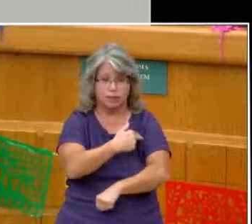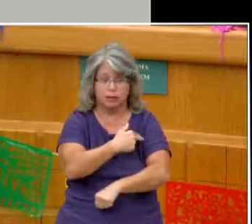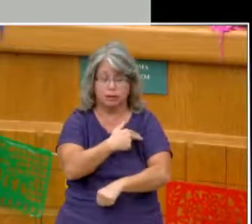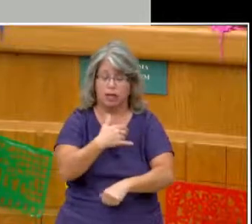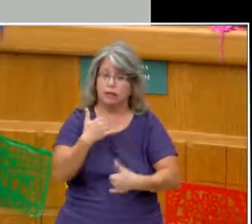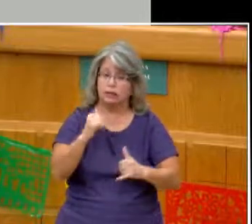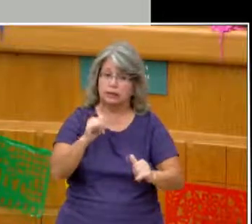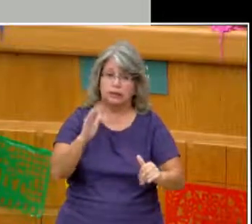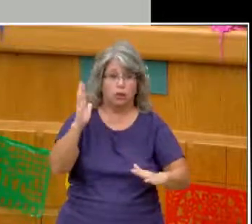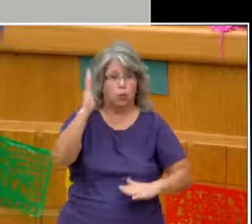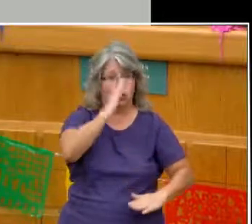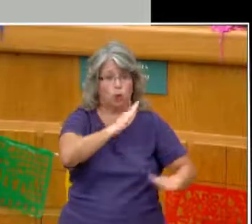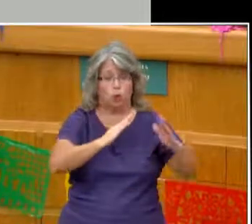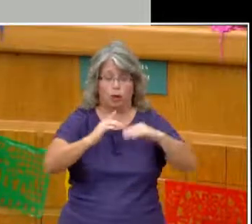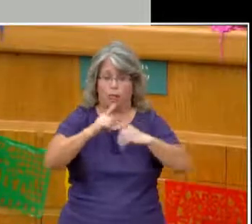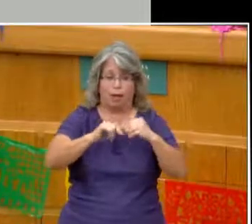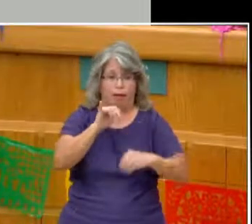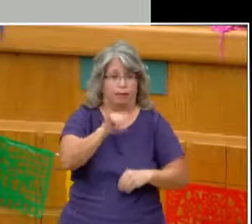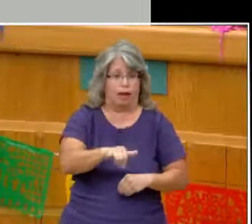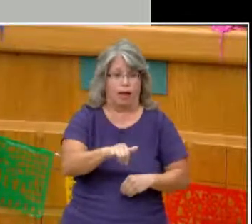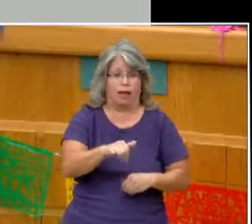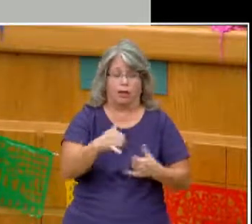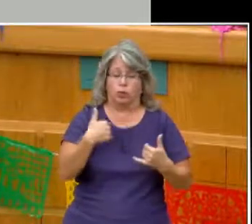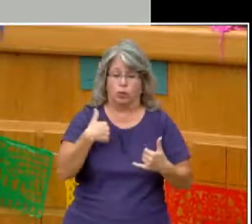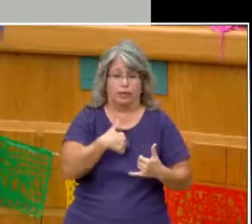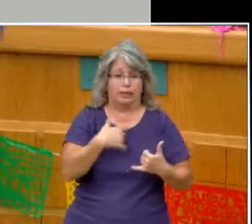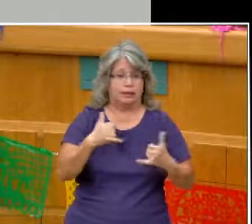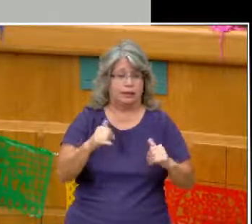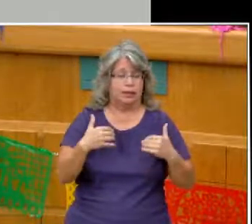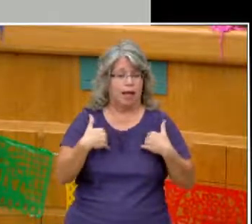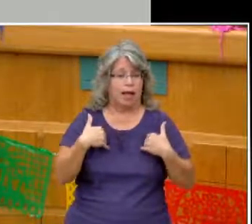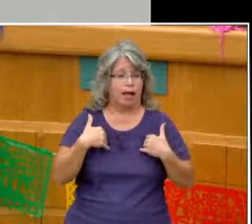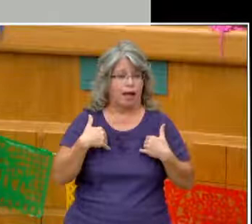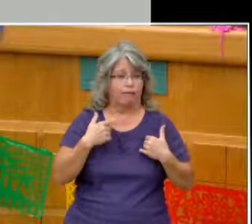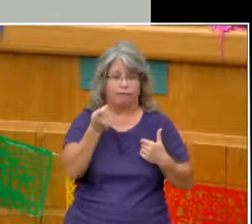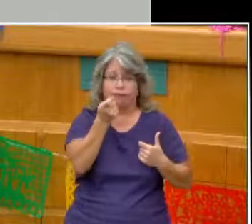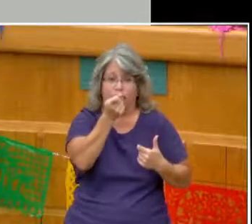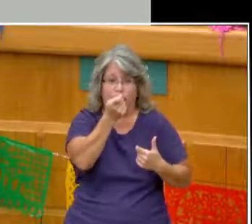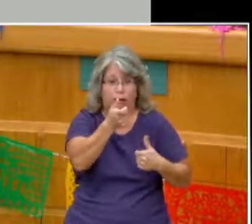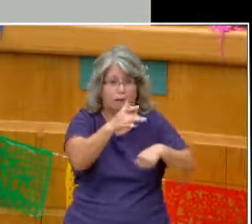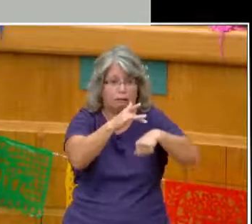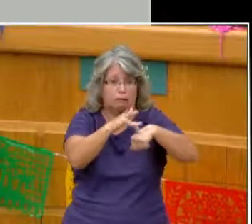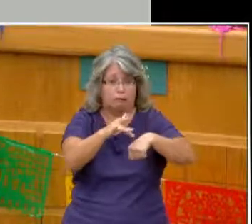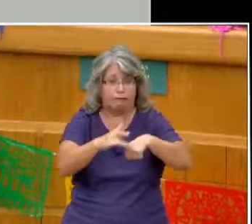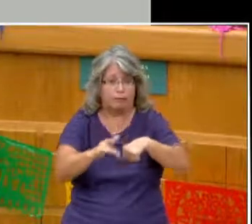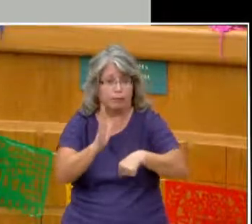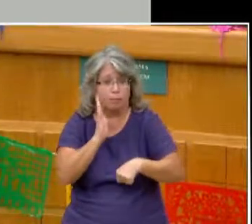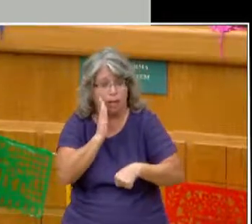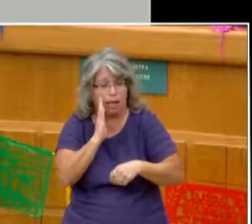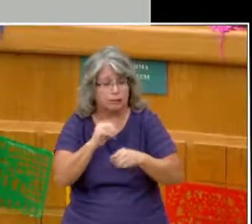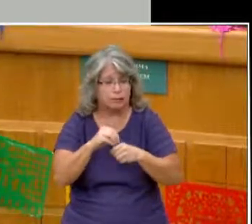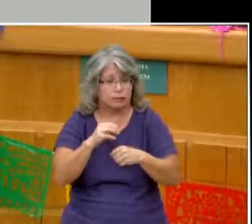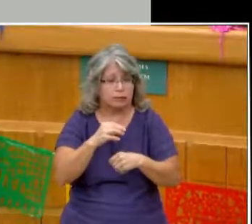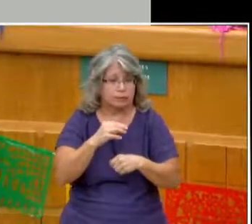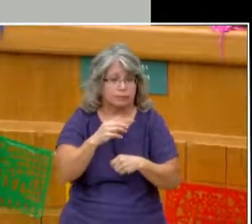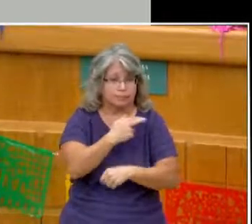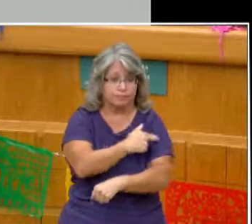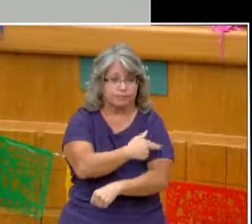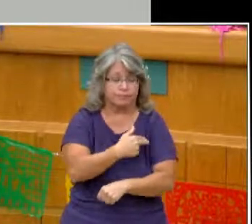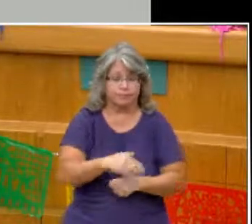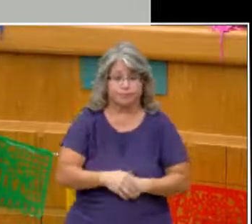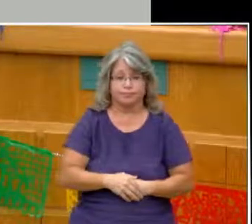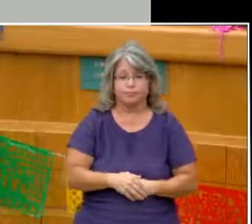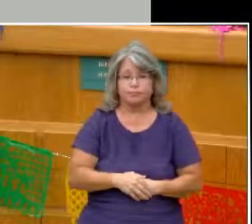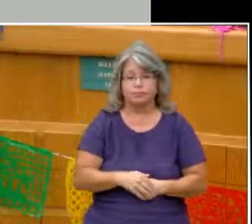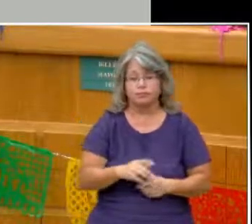in inpatient beds. Now it's going up, it's starting to move in the right direction. We're at 5.35% of the beds in the